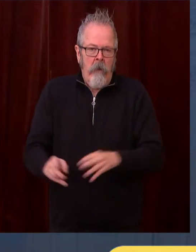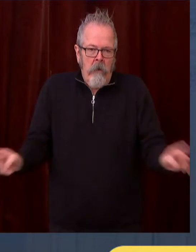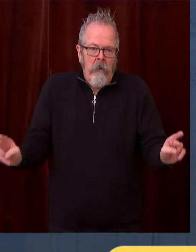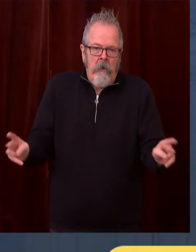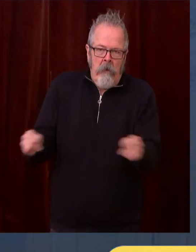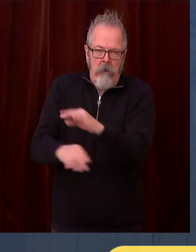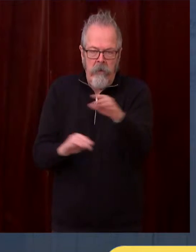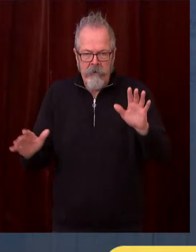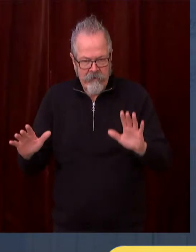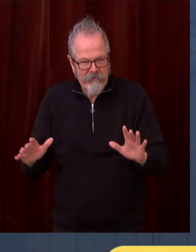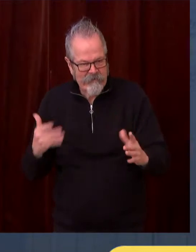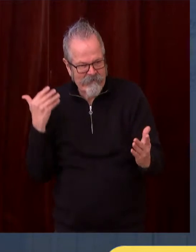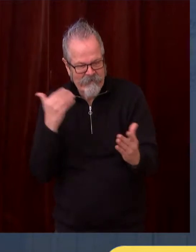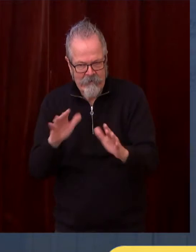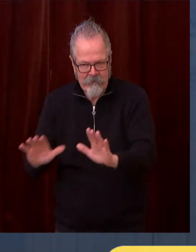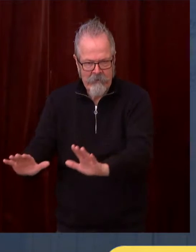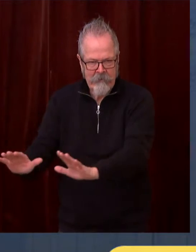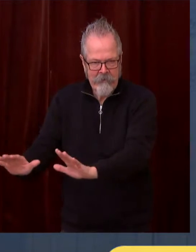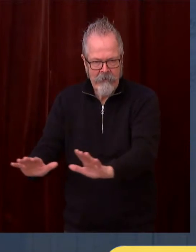today and in a few months to come.